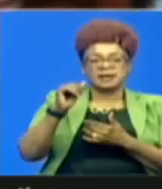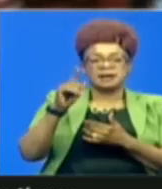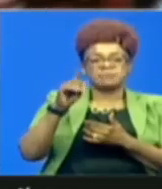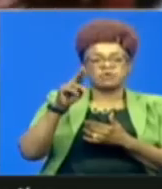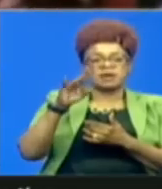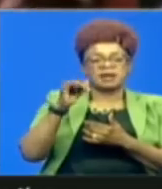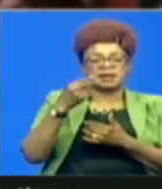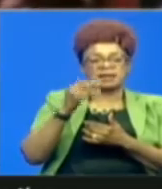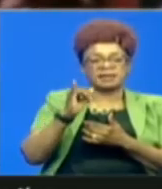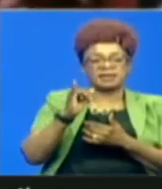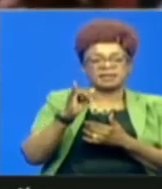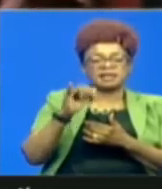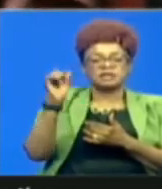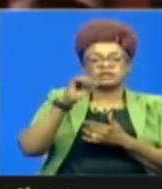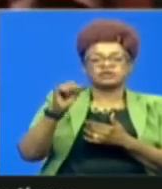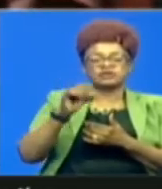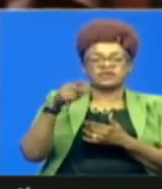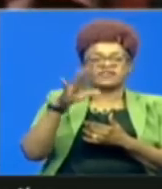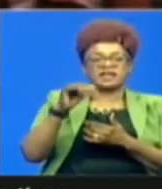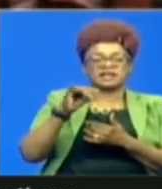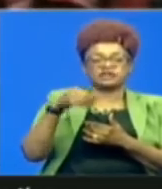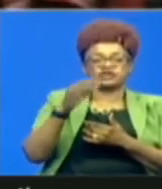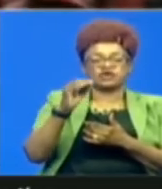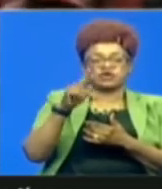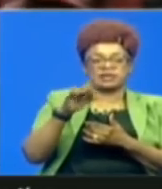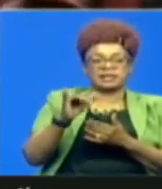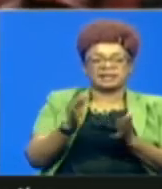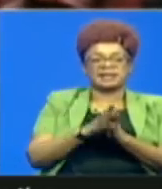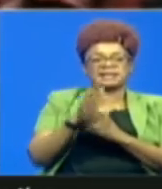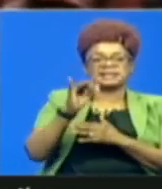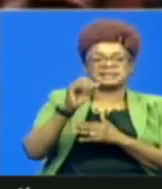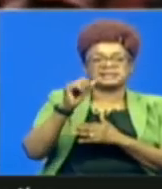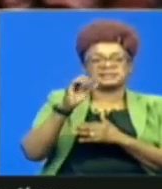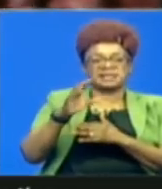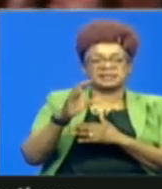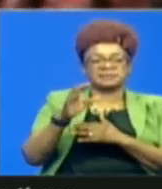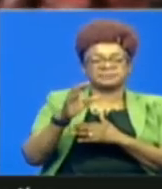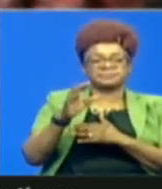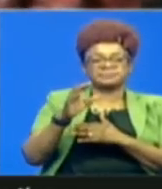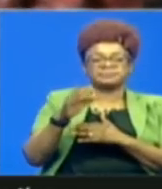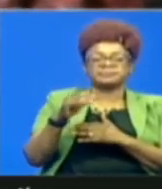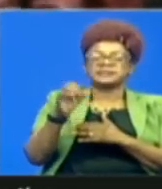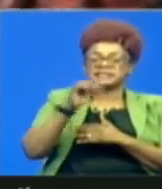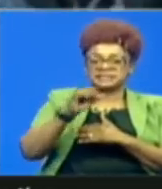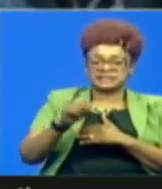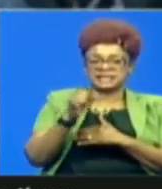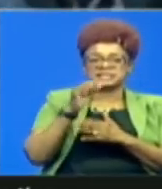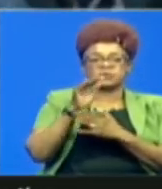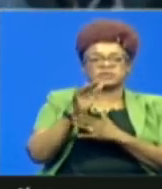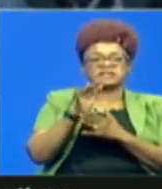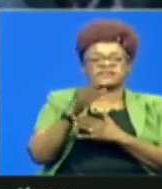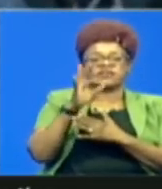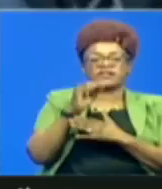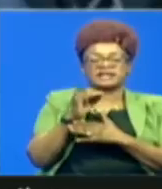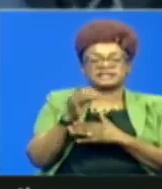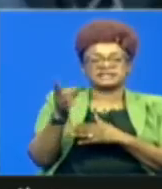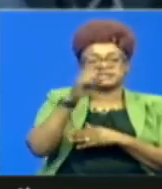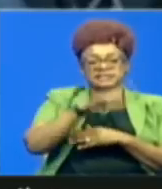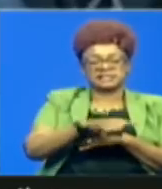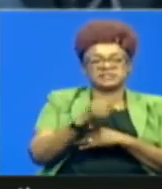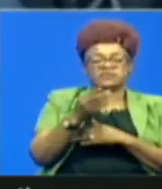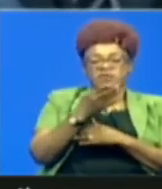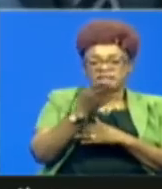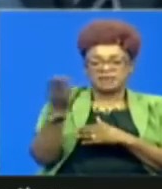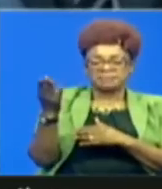Muhammad Hassan, Sophia Njoki Mbogo and Isaac Omar Muhammad. The state had requested for 30 days, but the suspects have